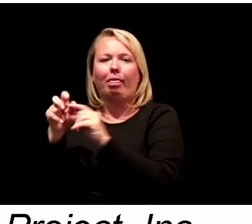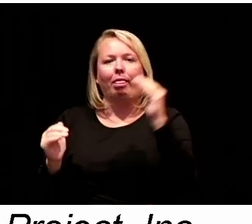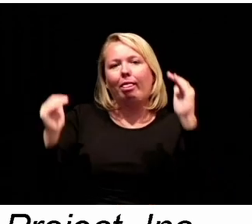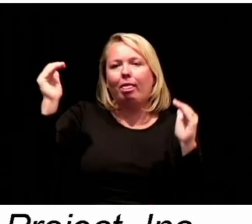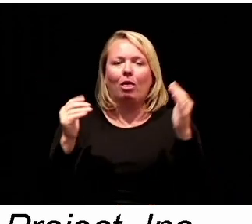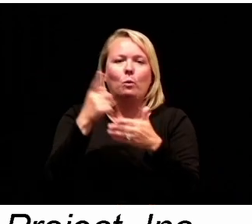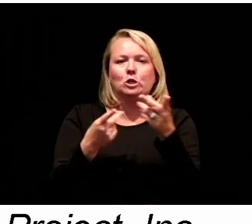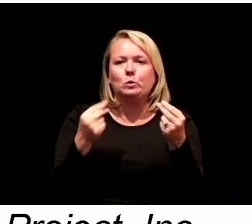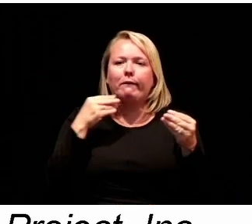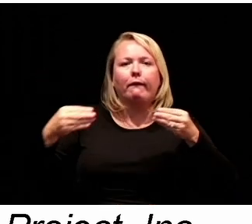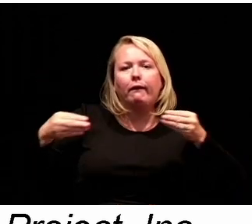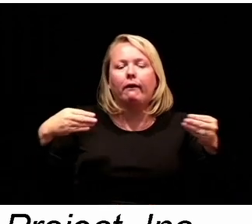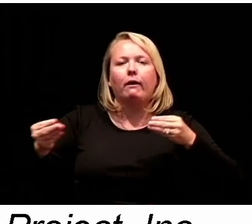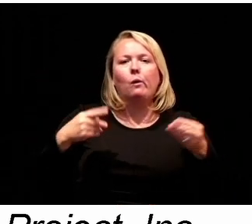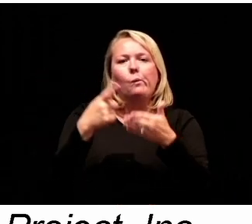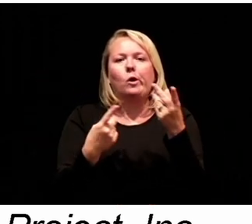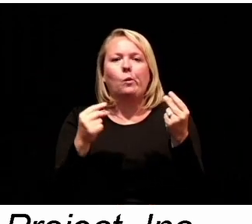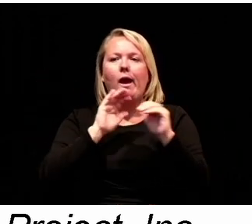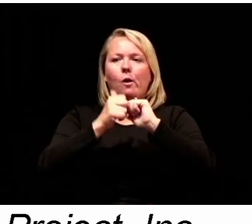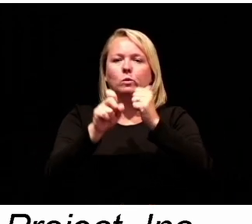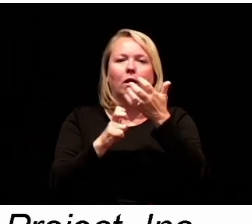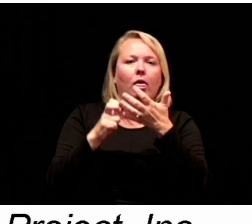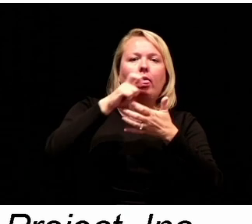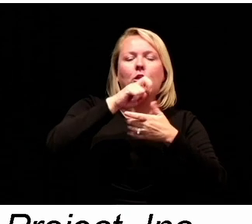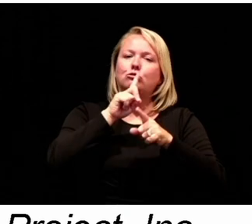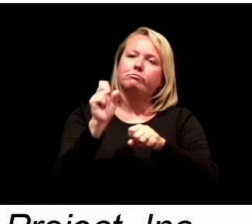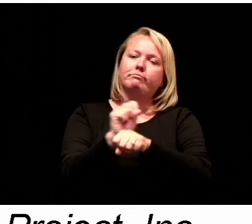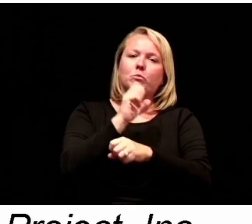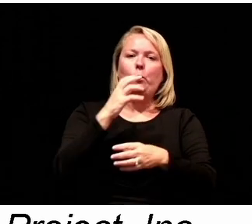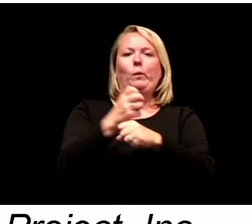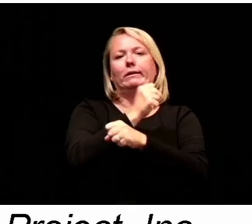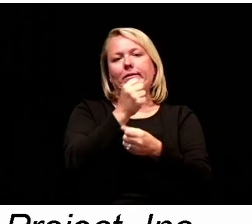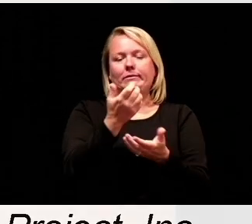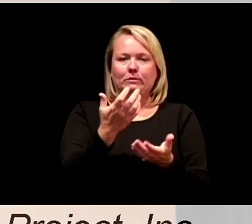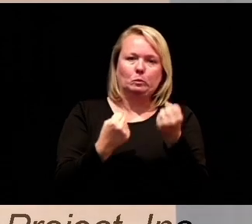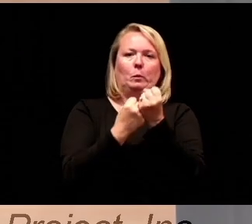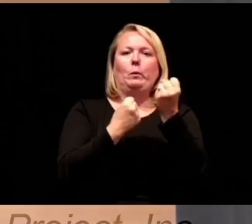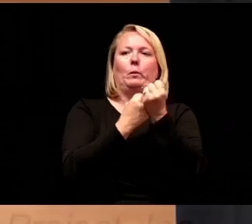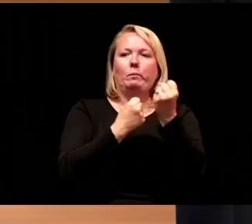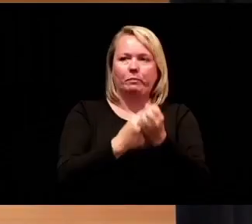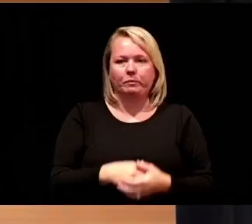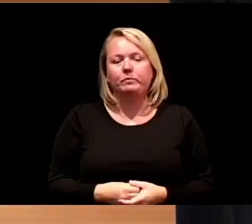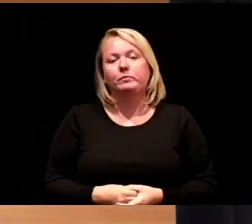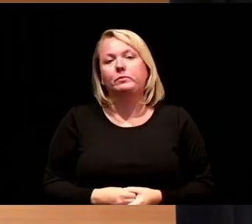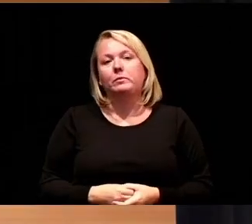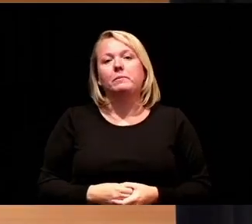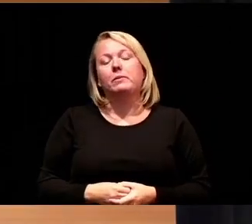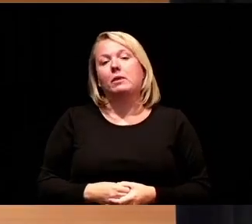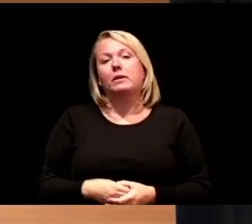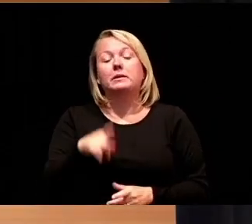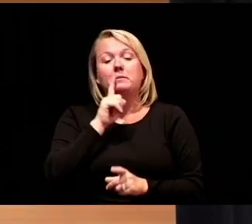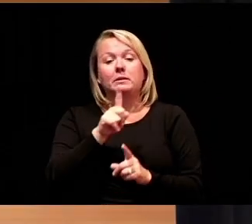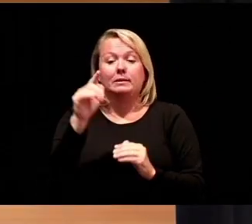read, more confusing it gets, because even within the same circuit, based on which judge you get, it